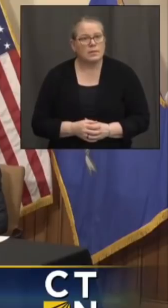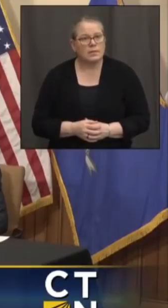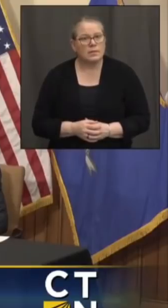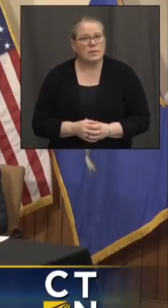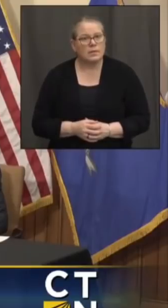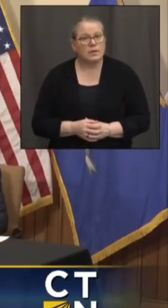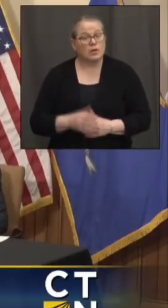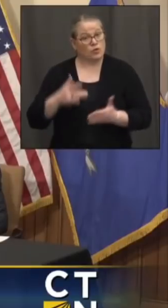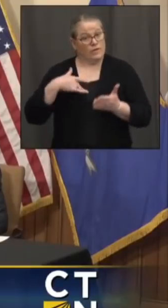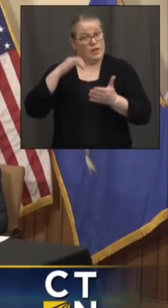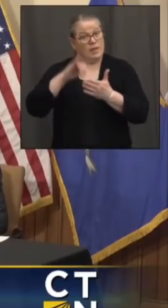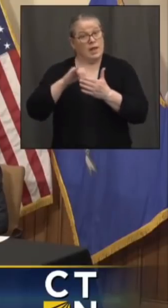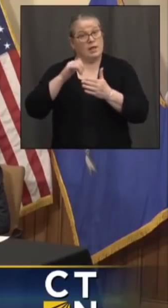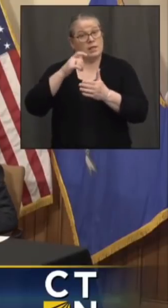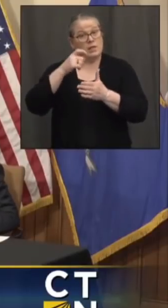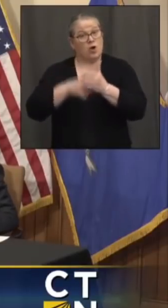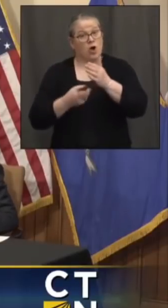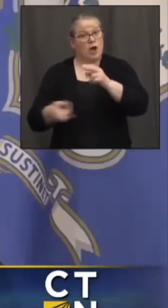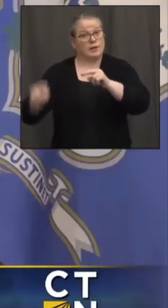consumers?